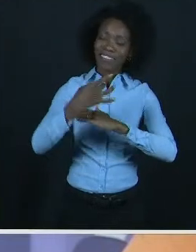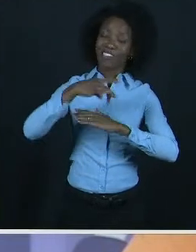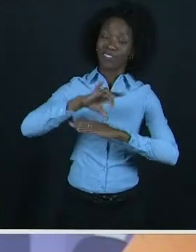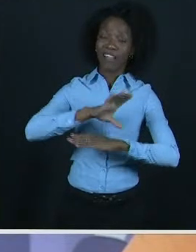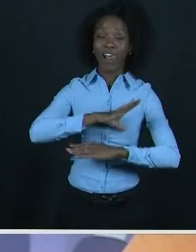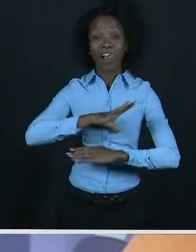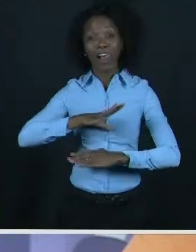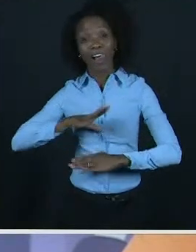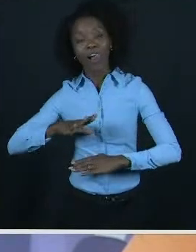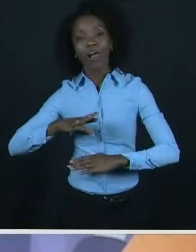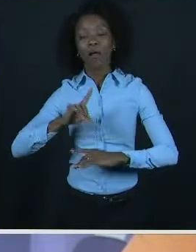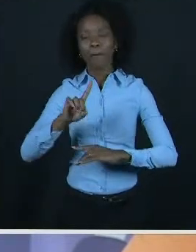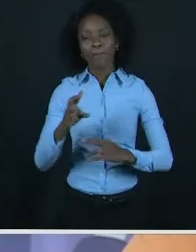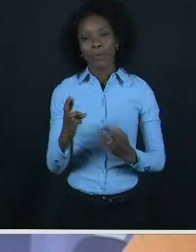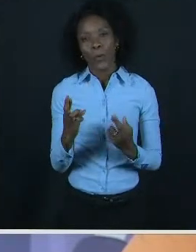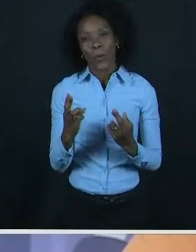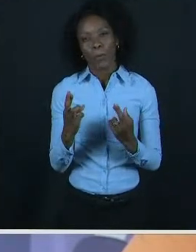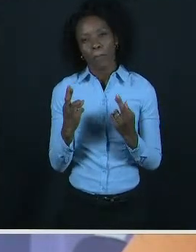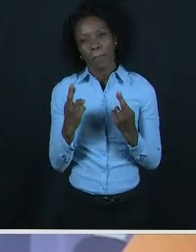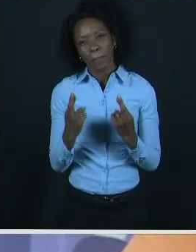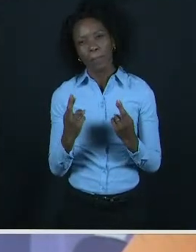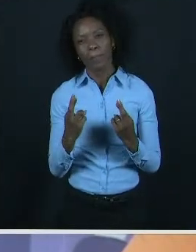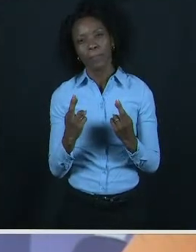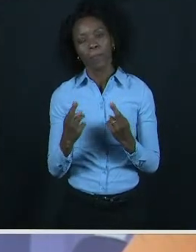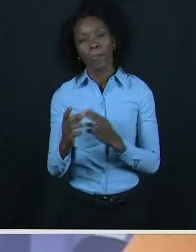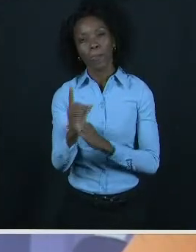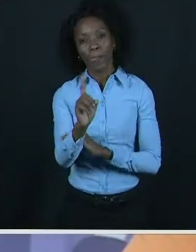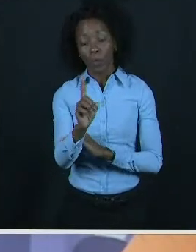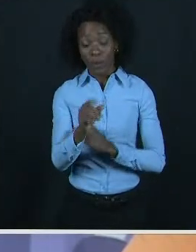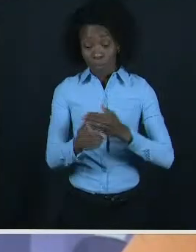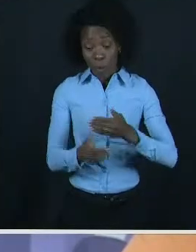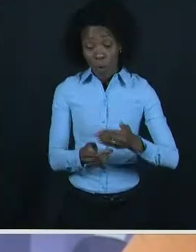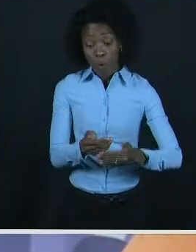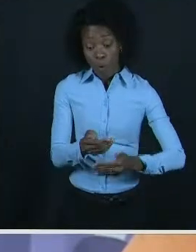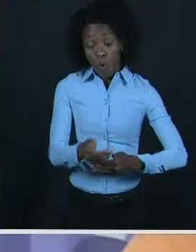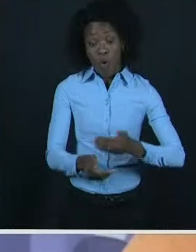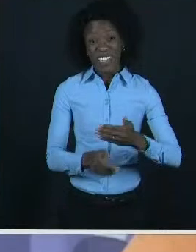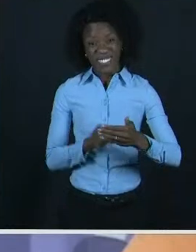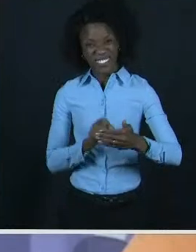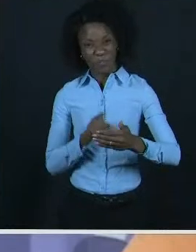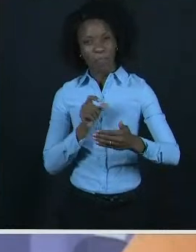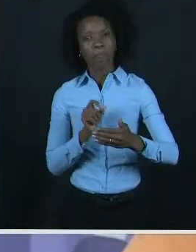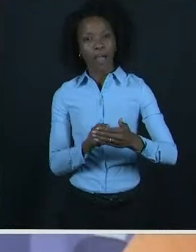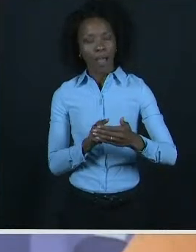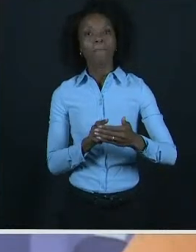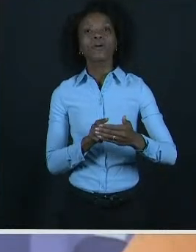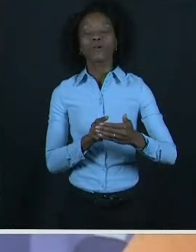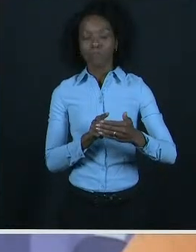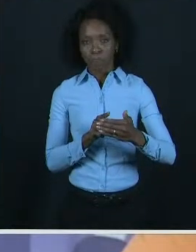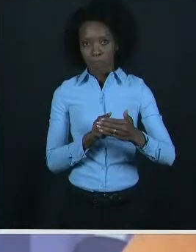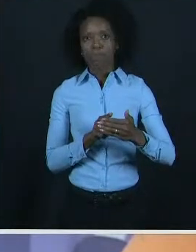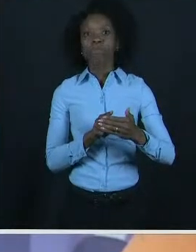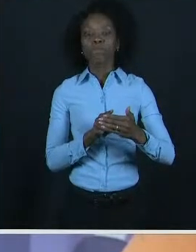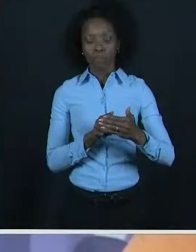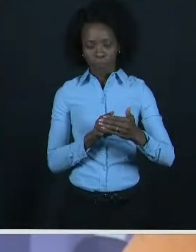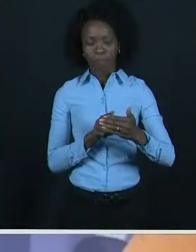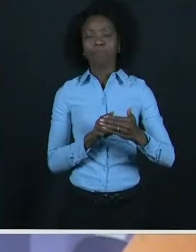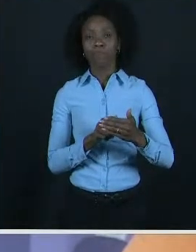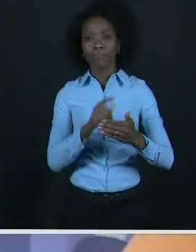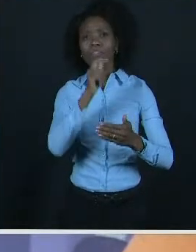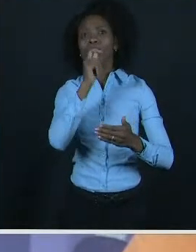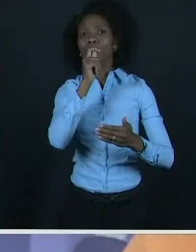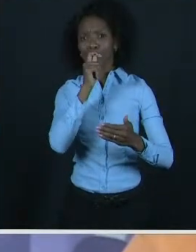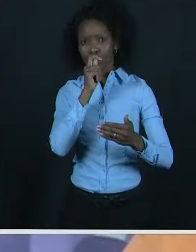But we are hopeful that that whole process has been enriched by the